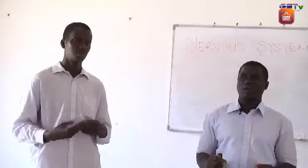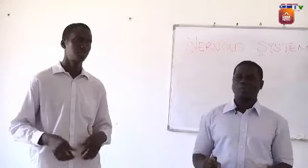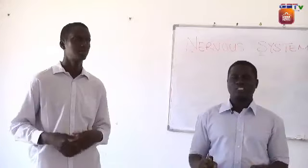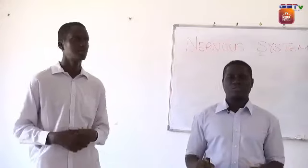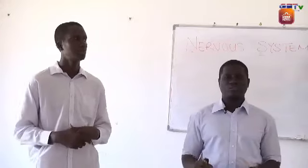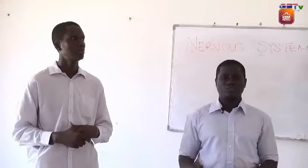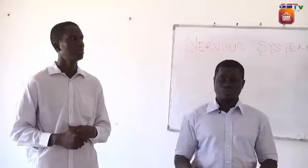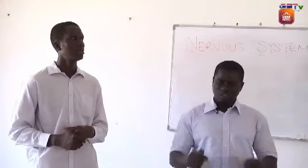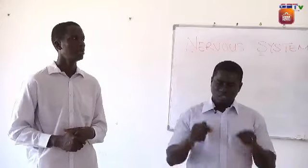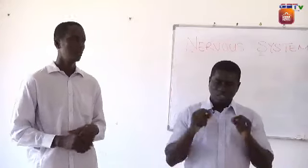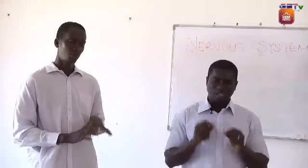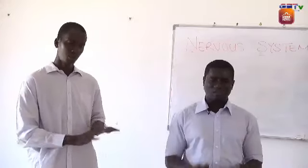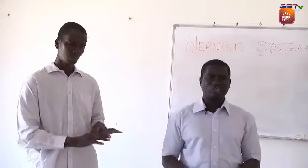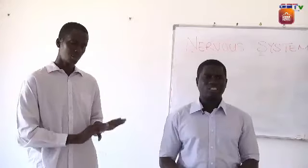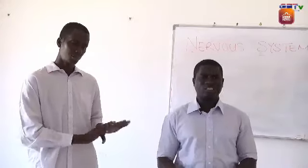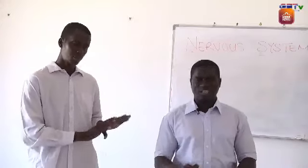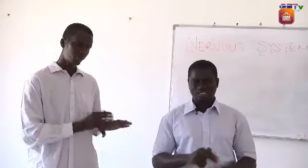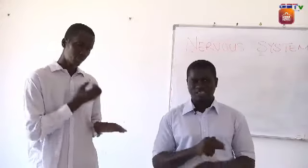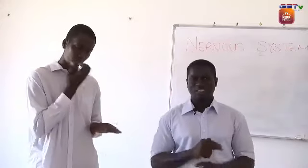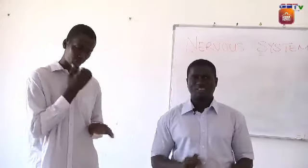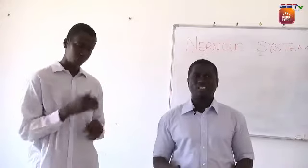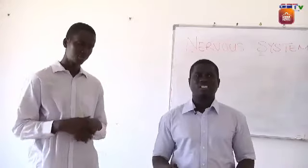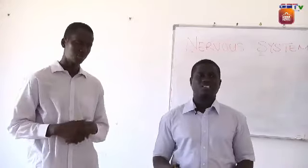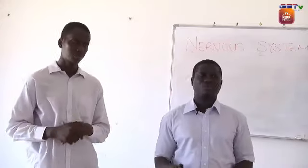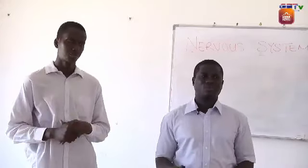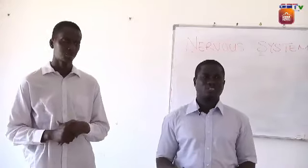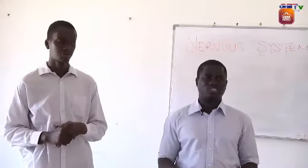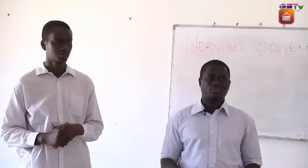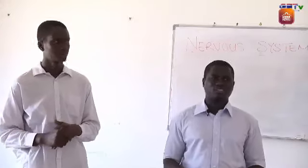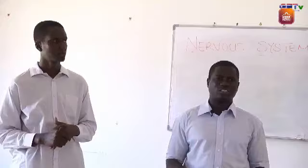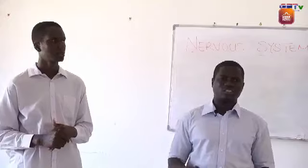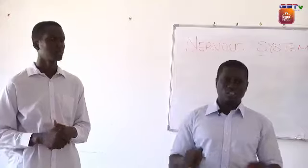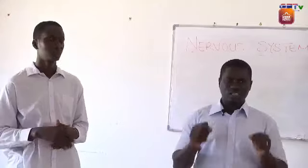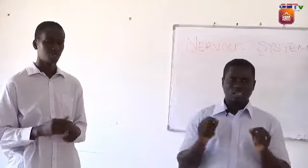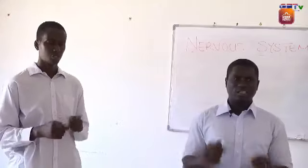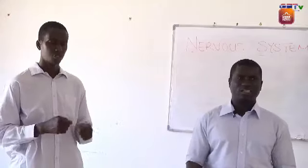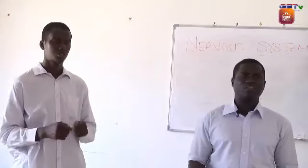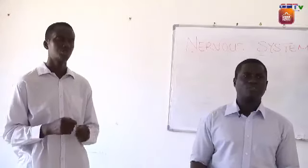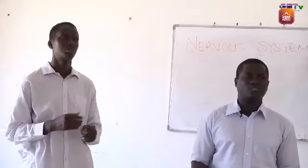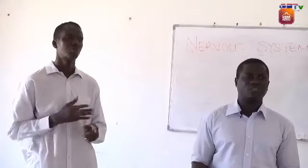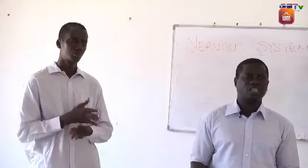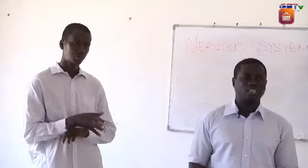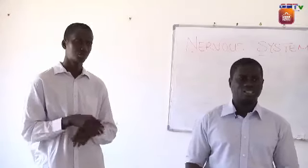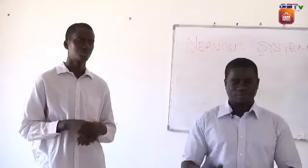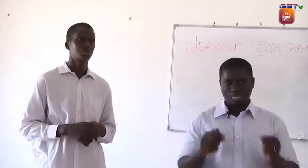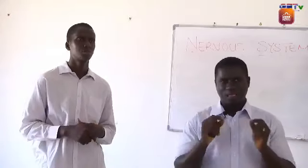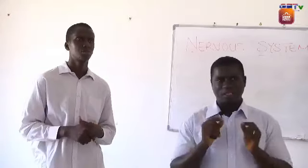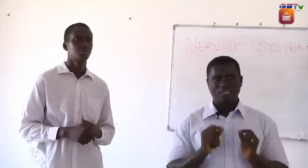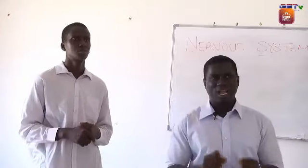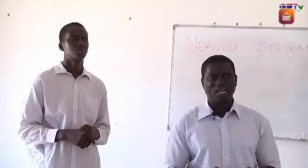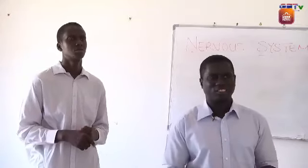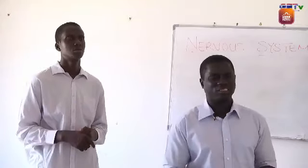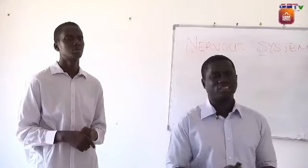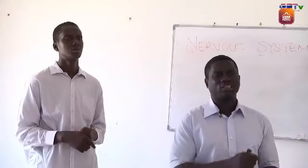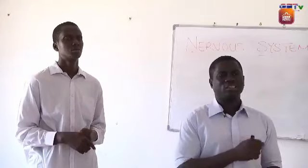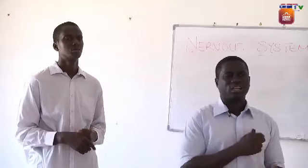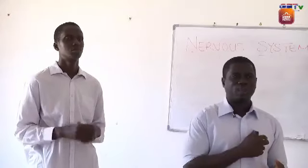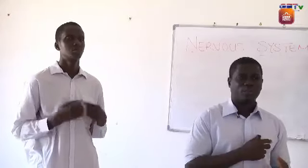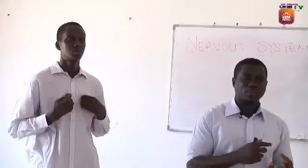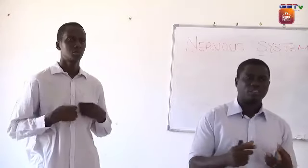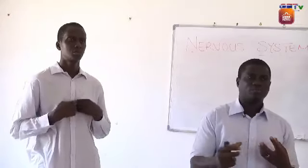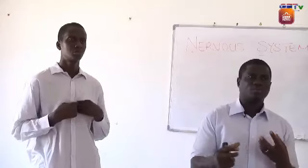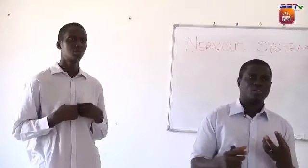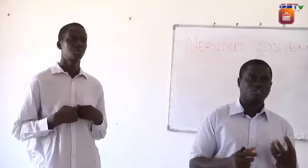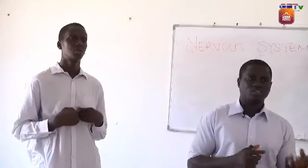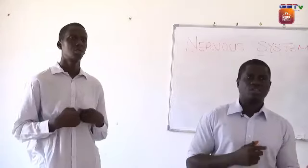into the stomach, there are digestive enzymes that are there waiting for the food. As soon as it's land, the digestion process now takes,